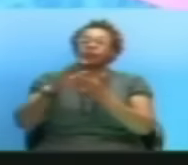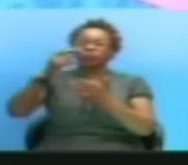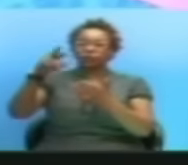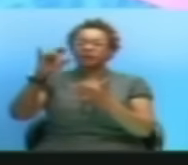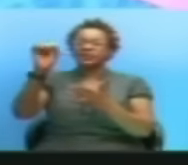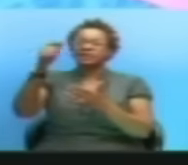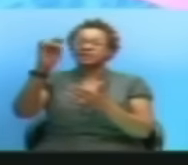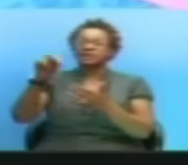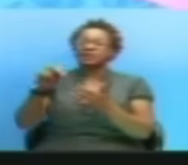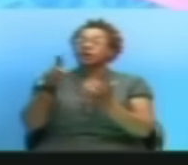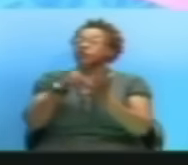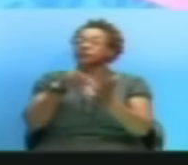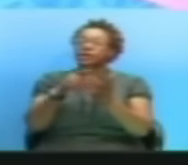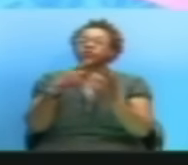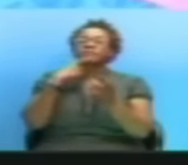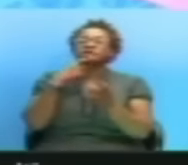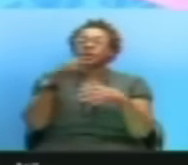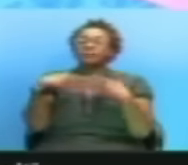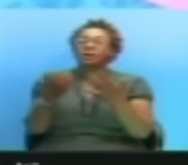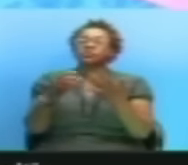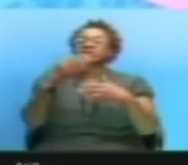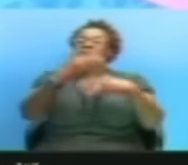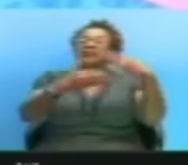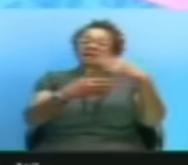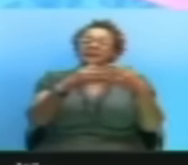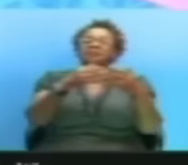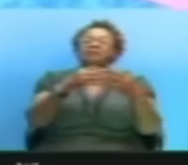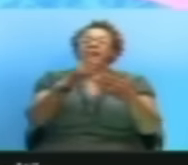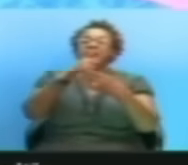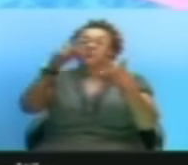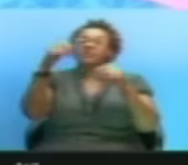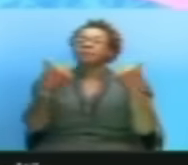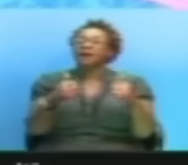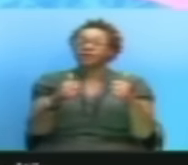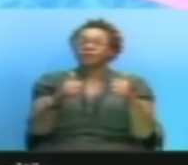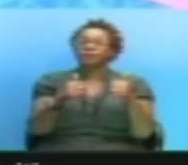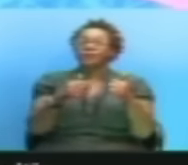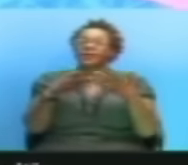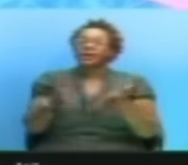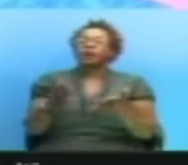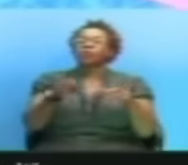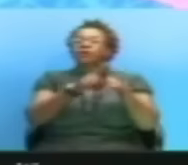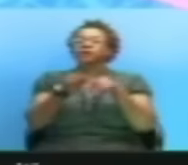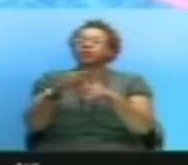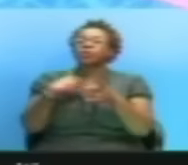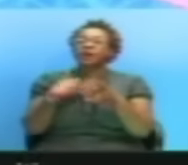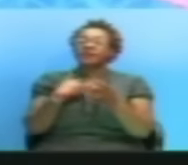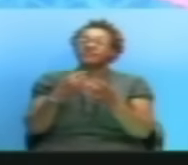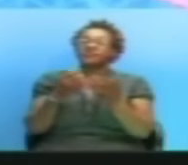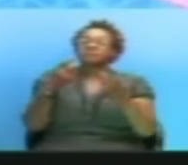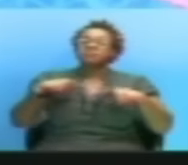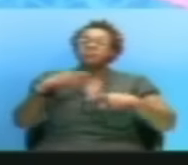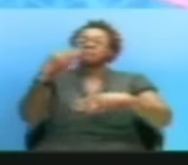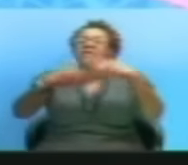Dr. Ntoiti, you had mentioned the issue of illegal structures, but I'll come to that really quickly. Mr. Konchellah, there's also the problem of extensions,